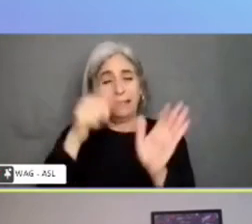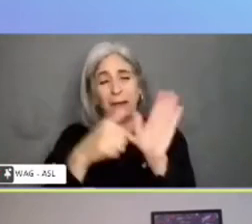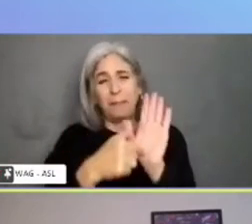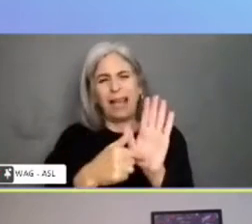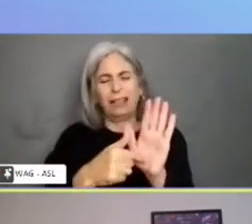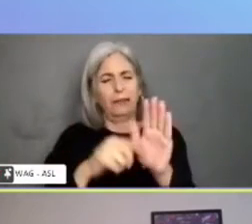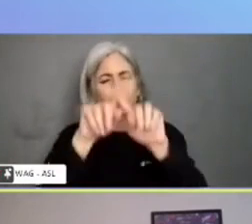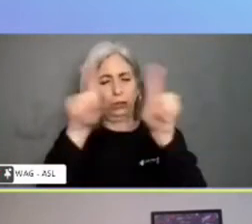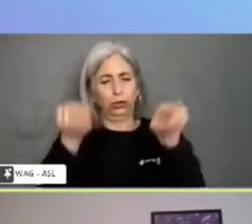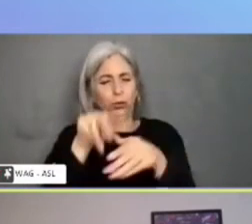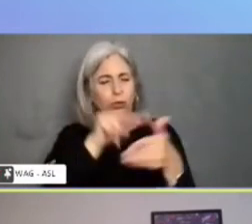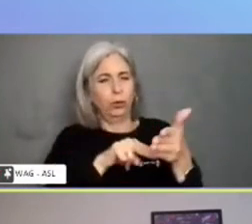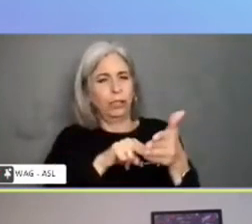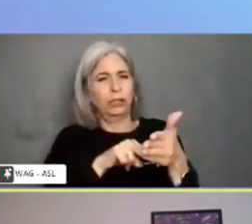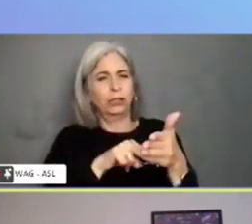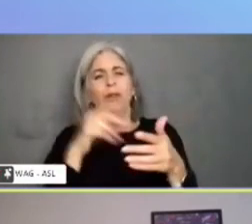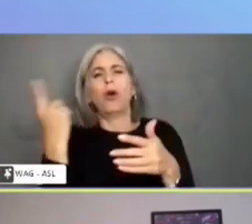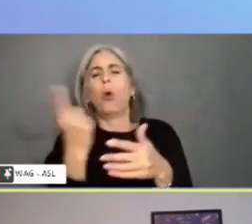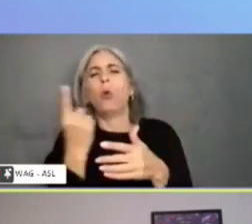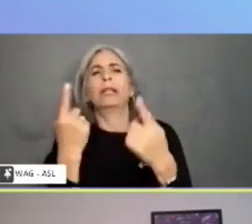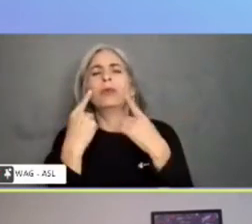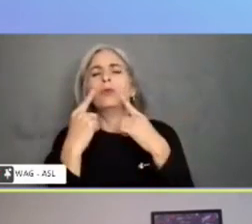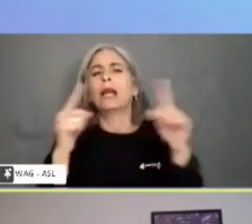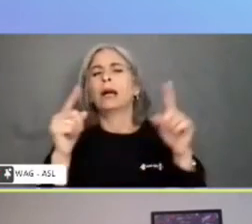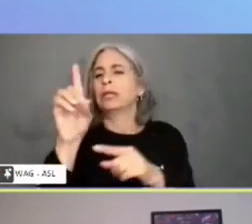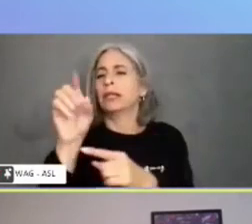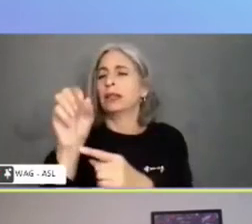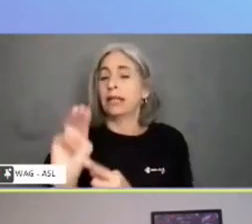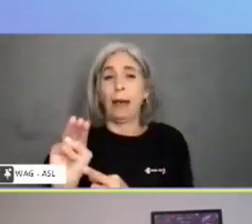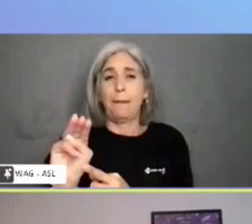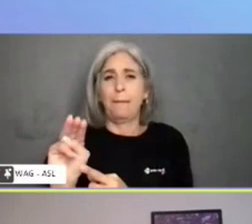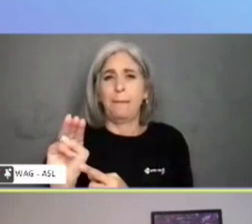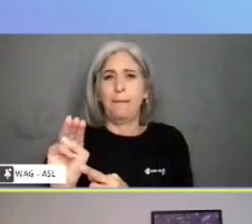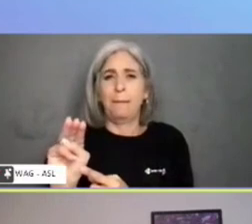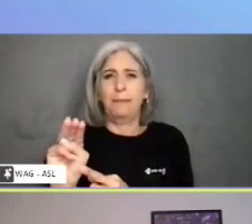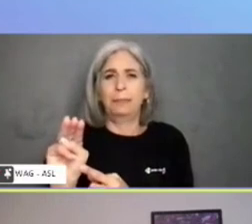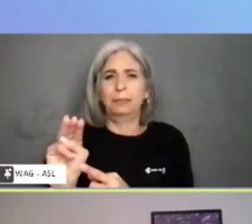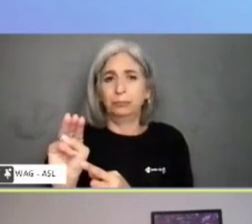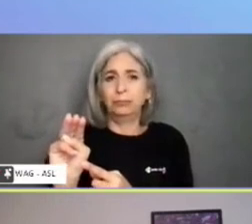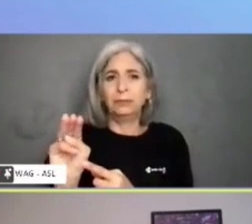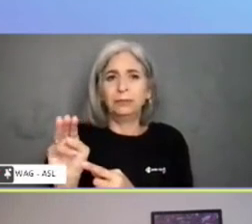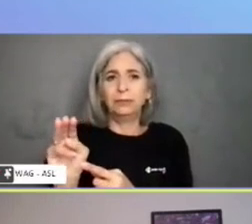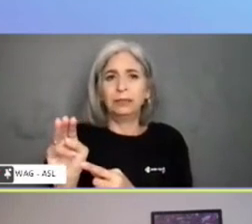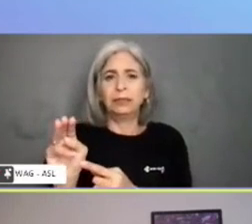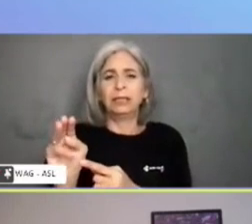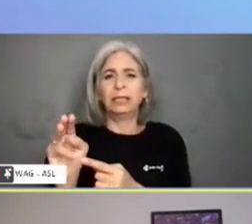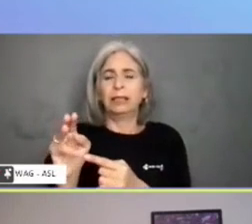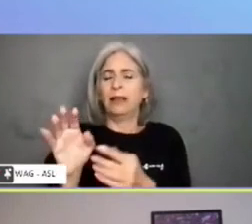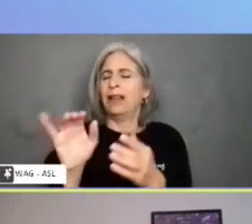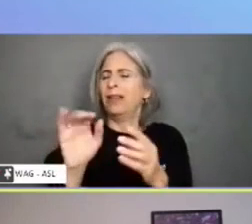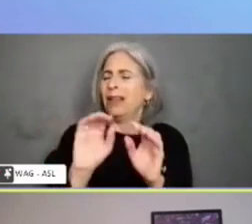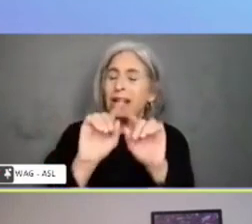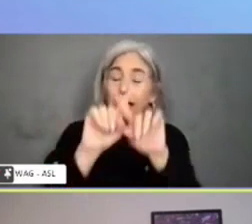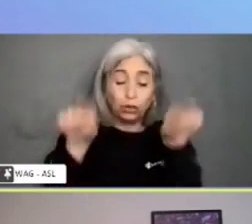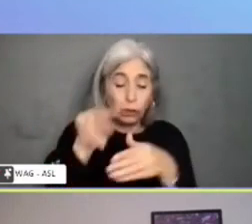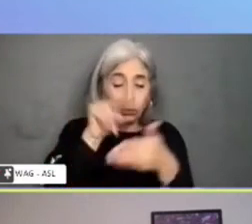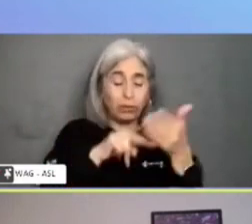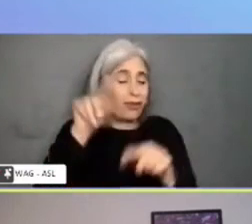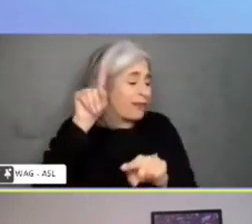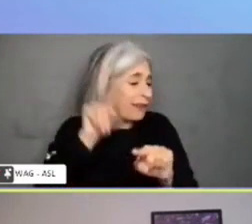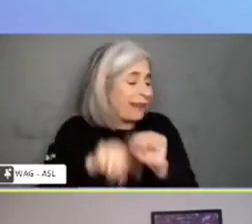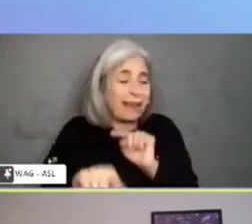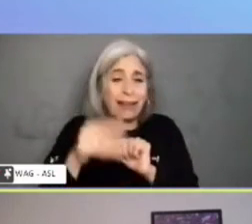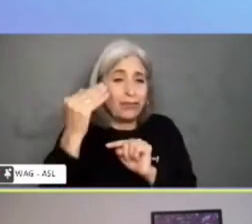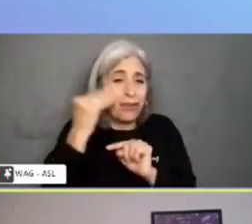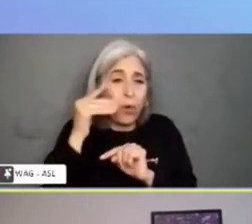purely just parsing and announcing the DOM, then there is no way a screen reader would know that this pencil emoji